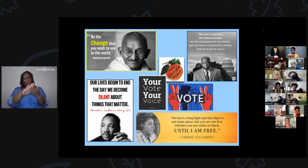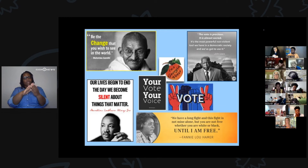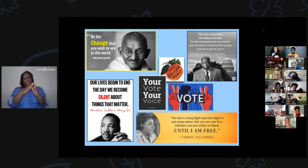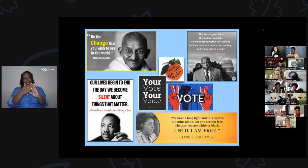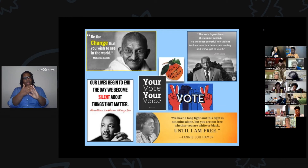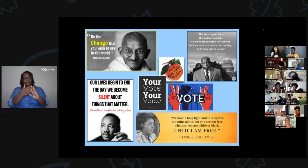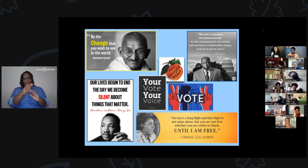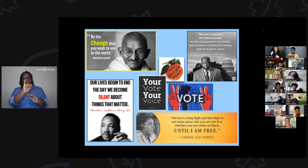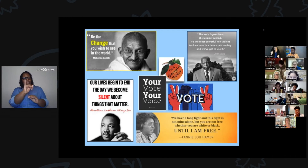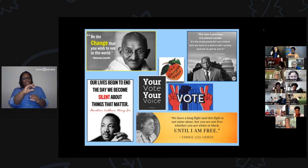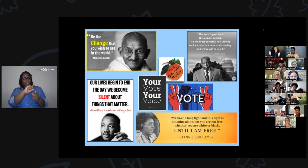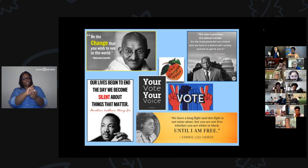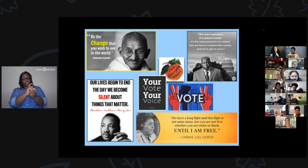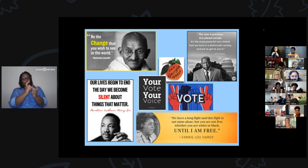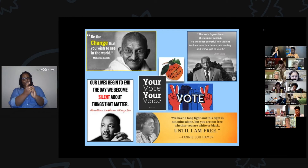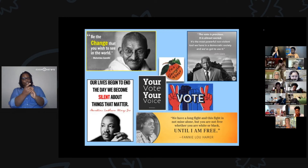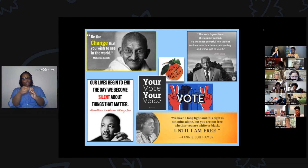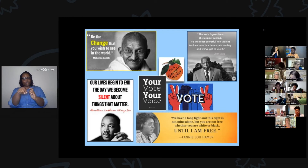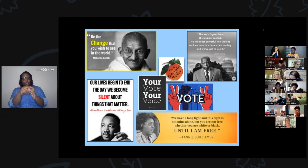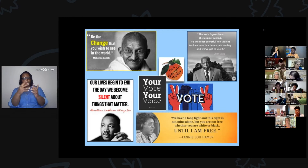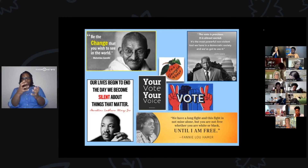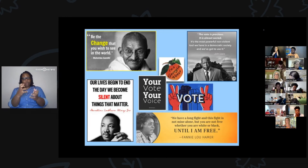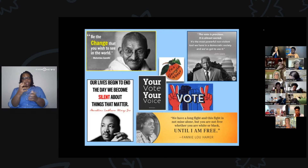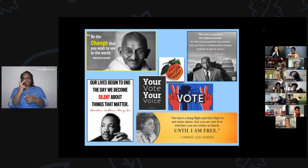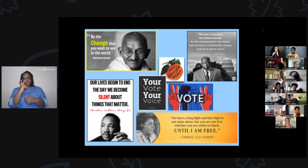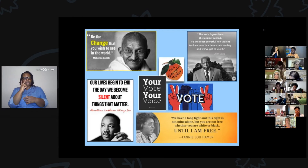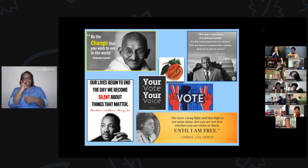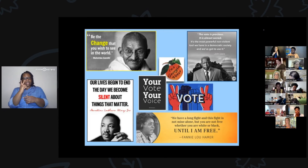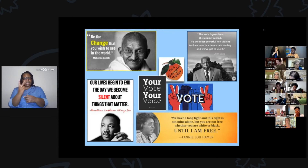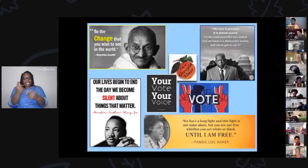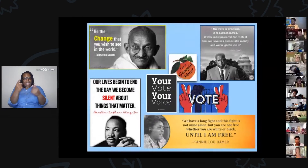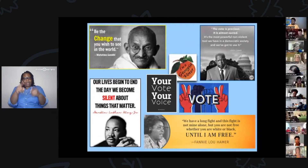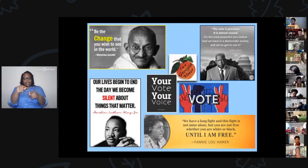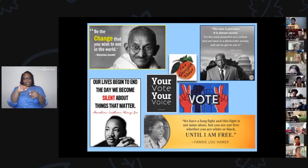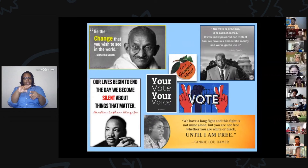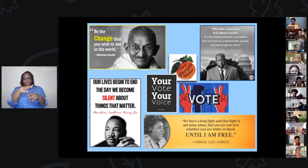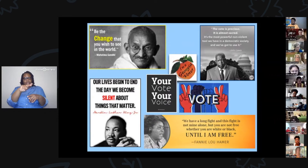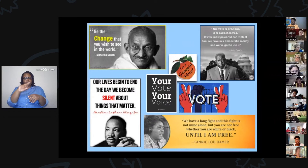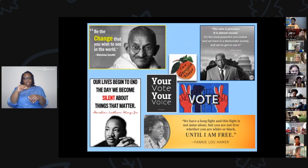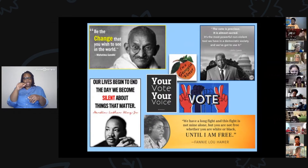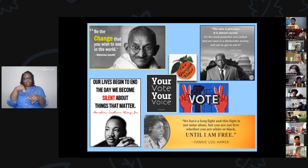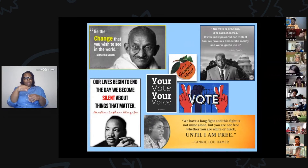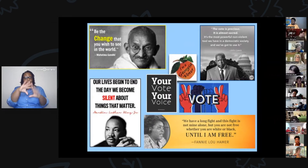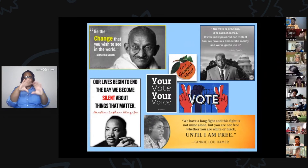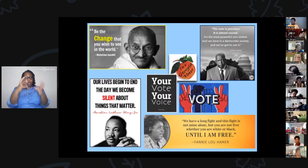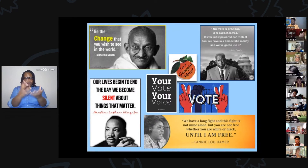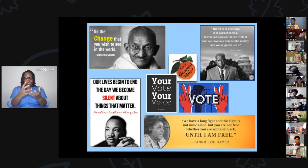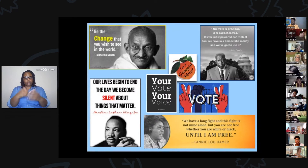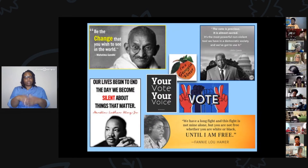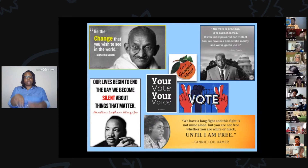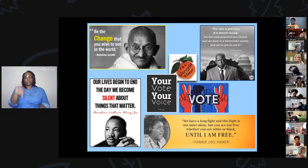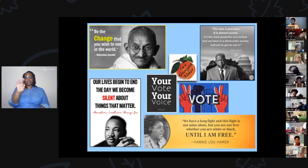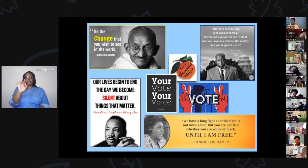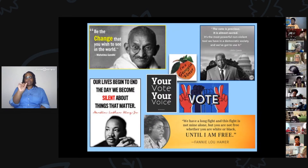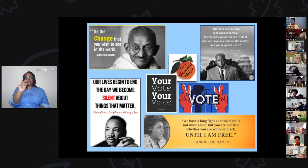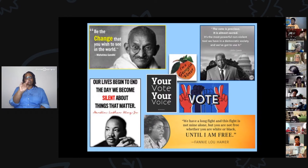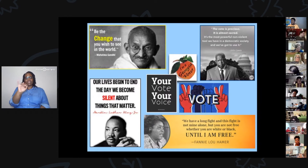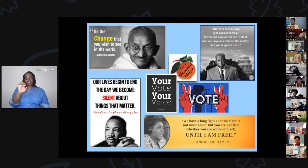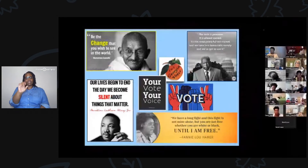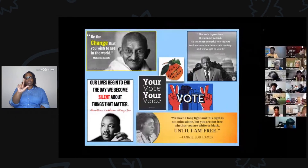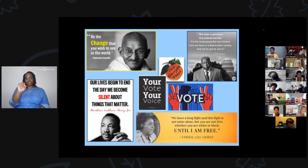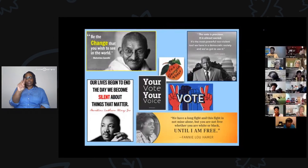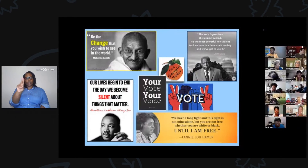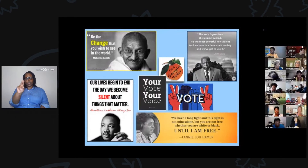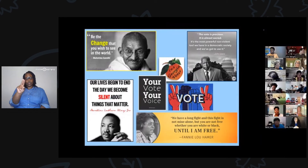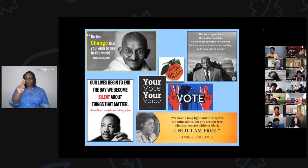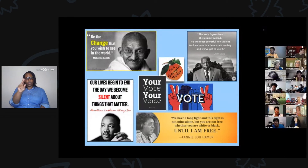see the world, voting makes change. Fannie Lou Hamer said, we